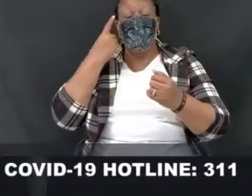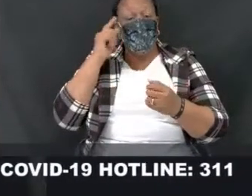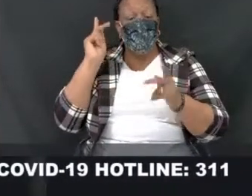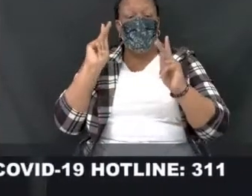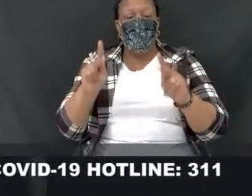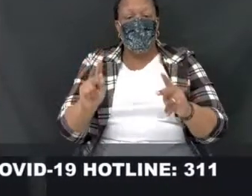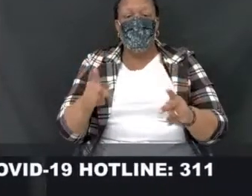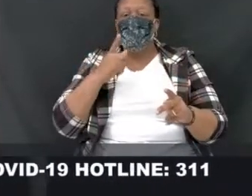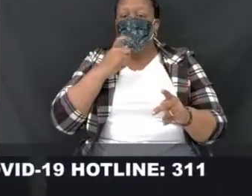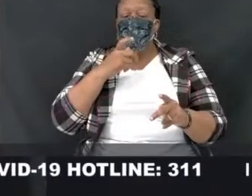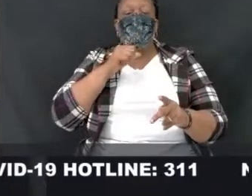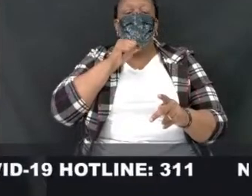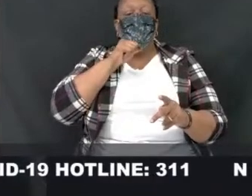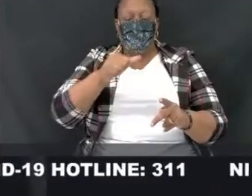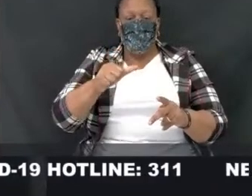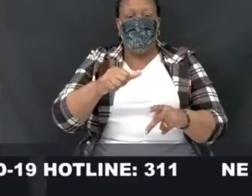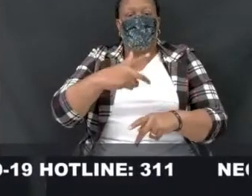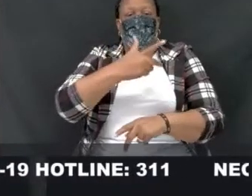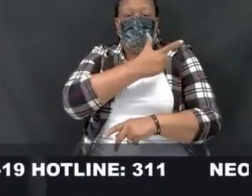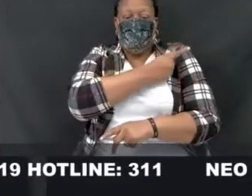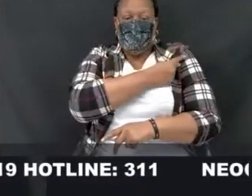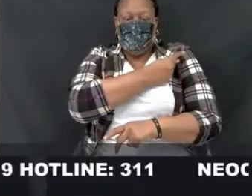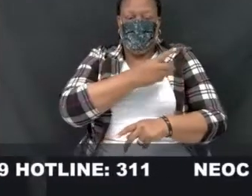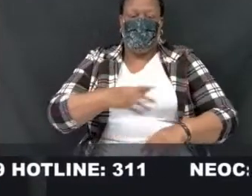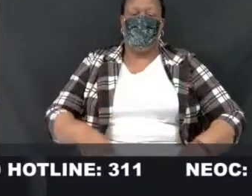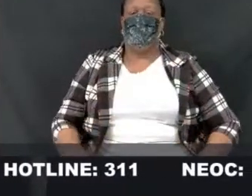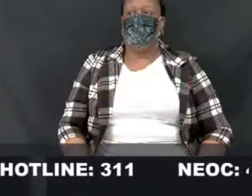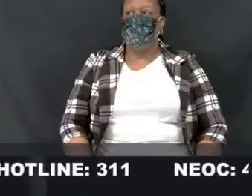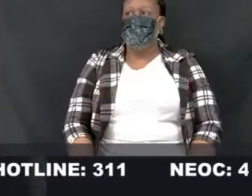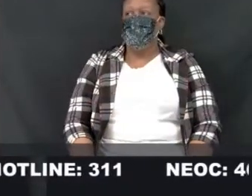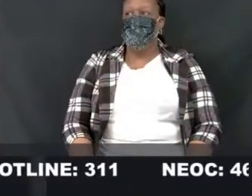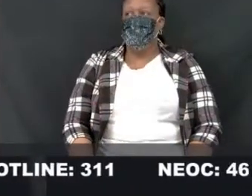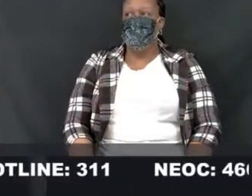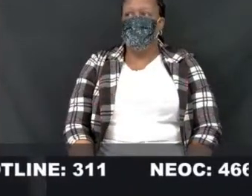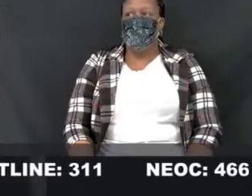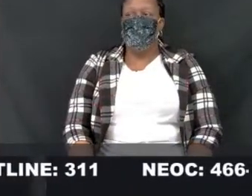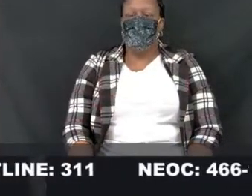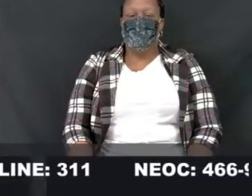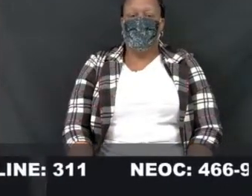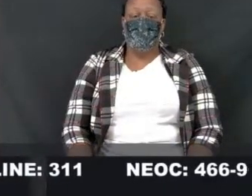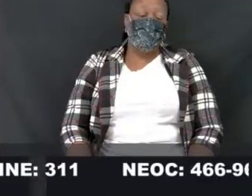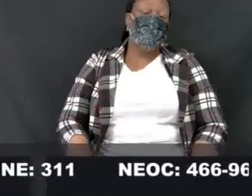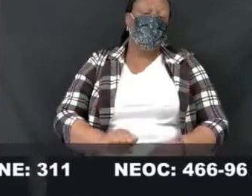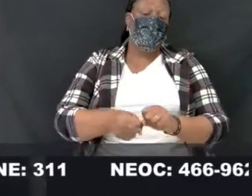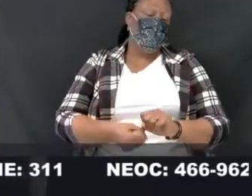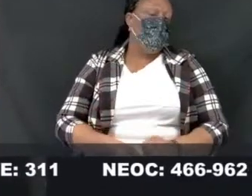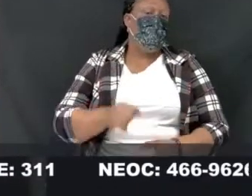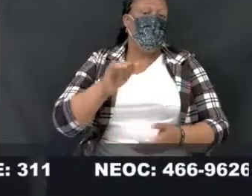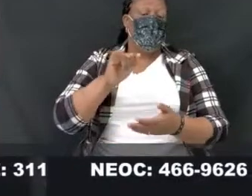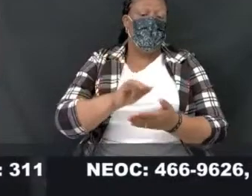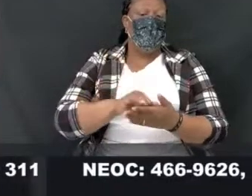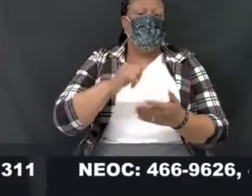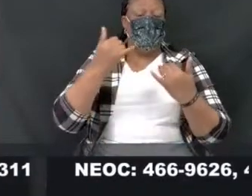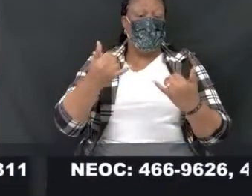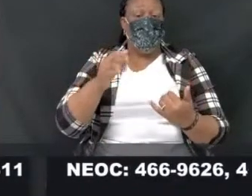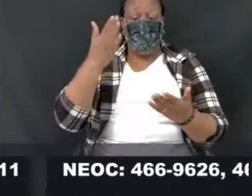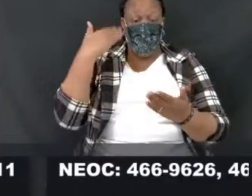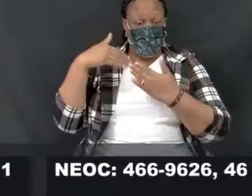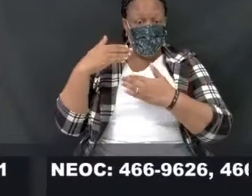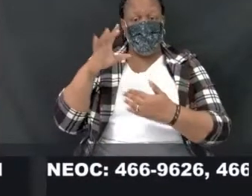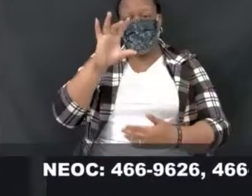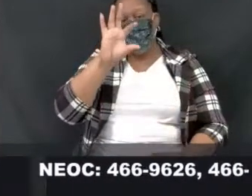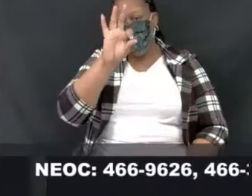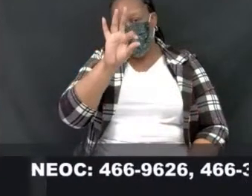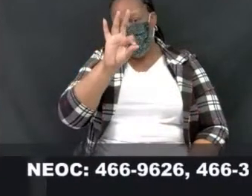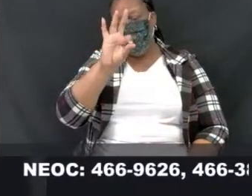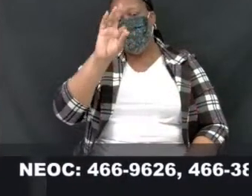to utilize a COVID-19 certified taxi for now. He goes home, spends his